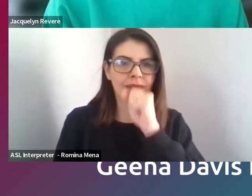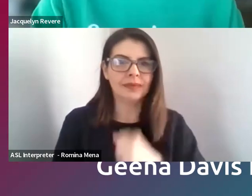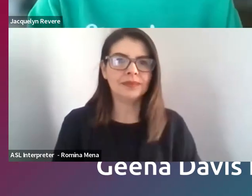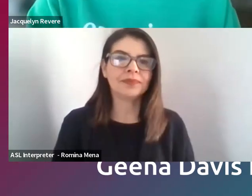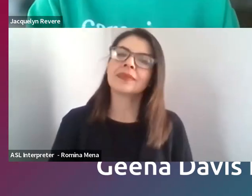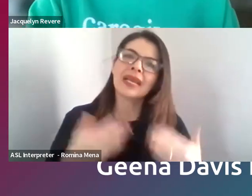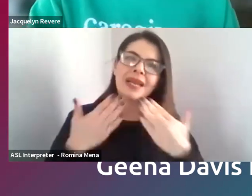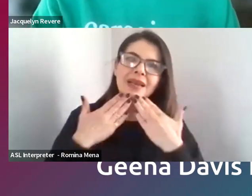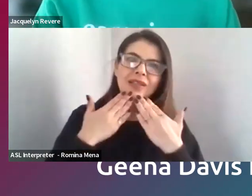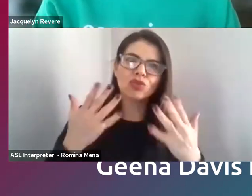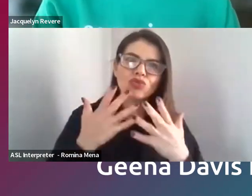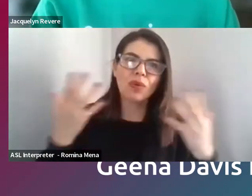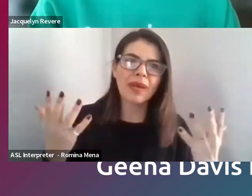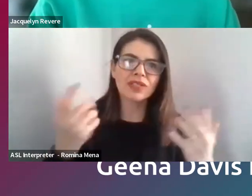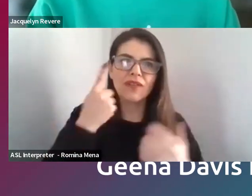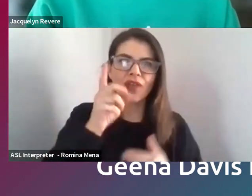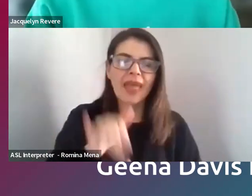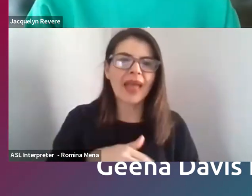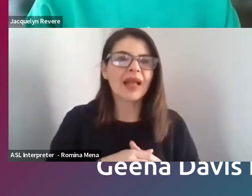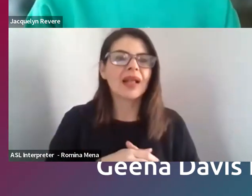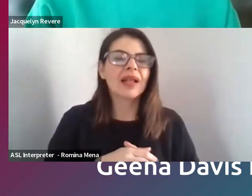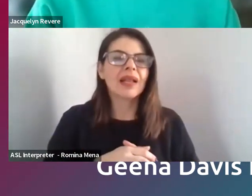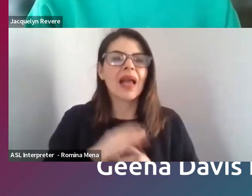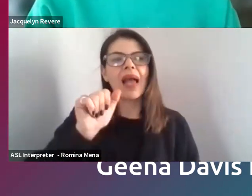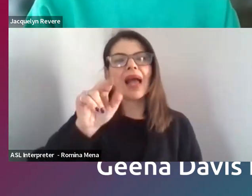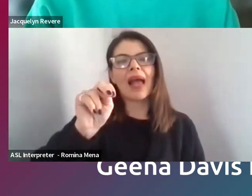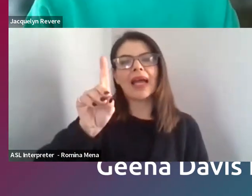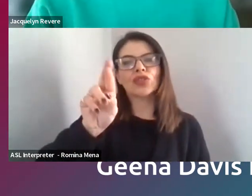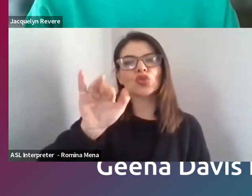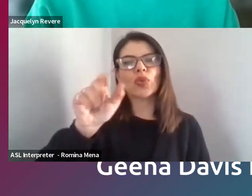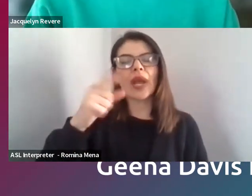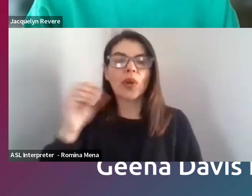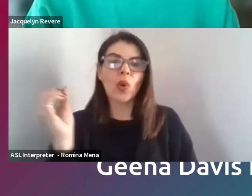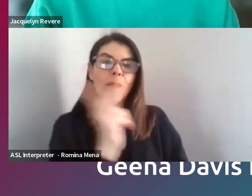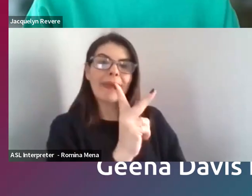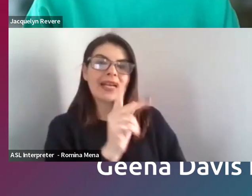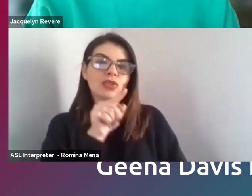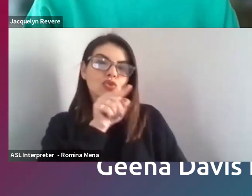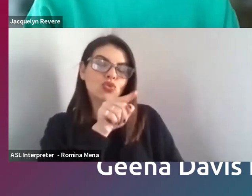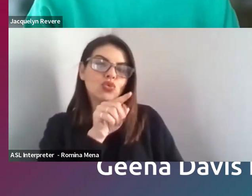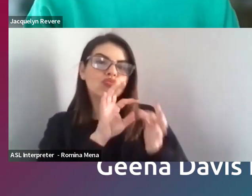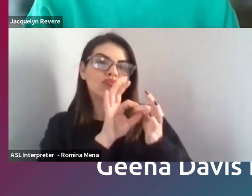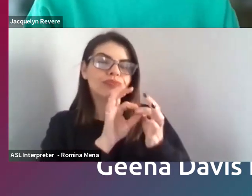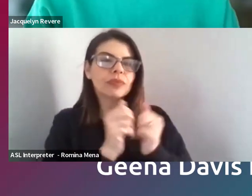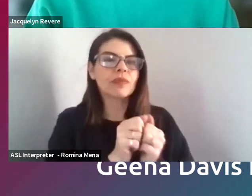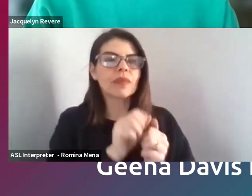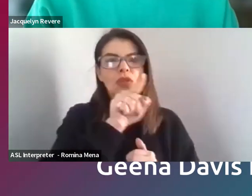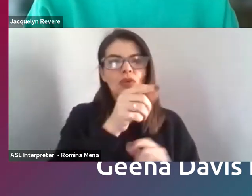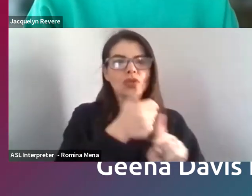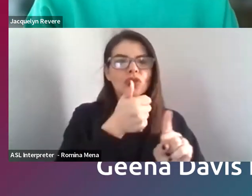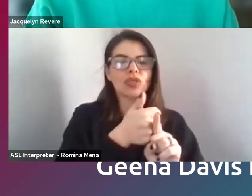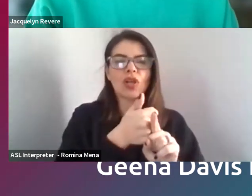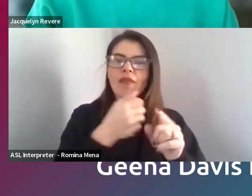Thank you so much for that. Andraéa, I want to go back to you. You're an